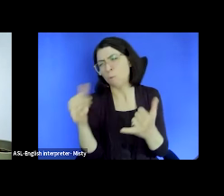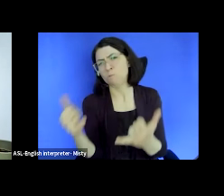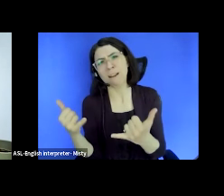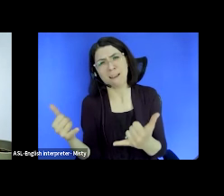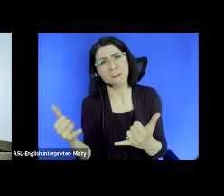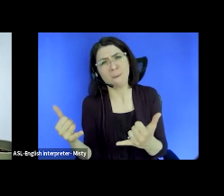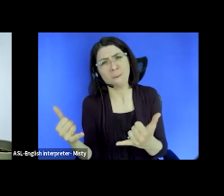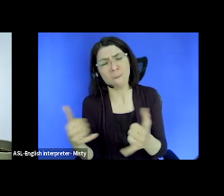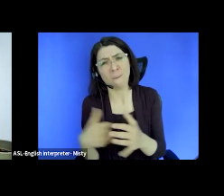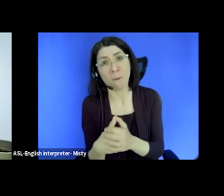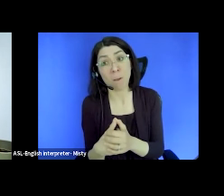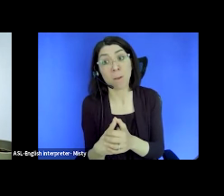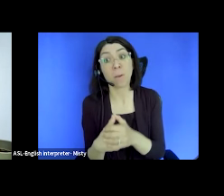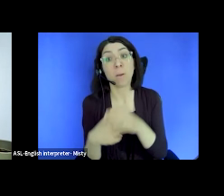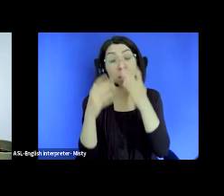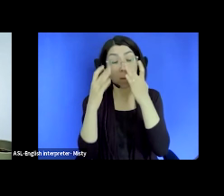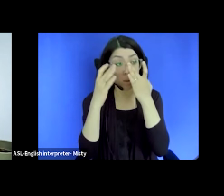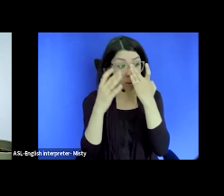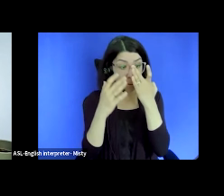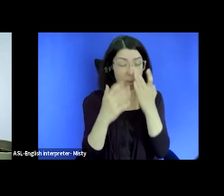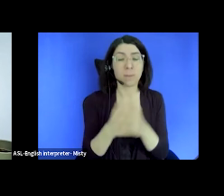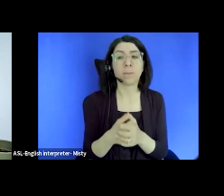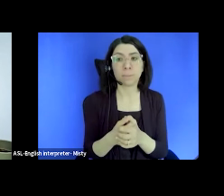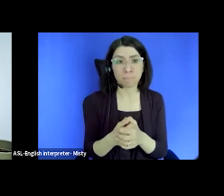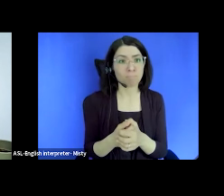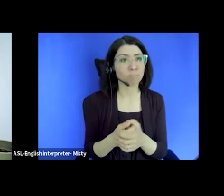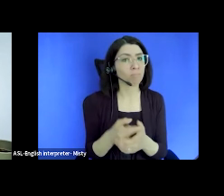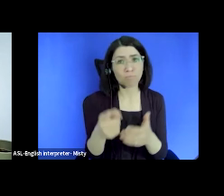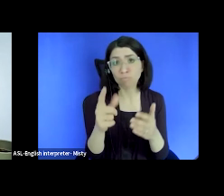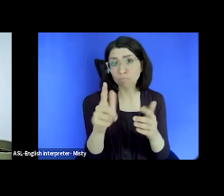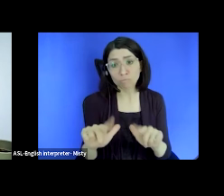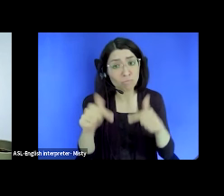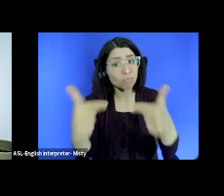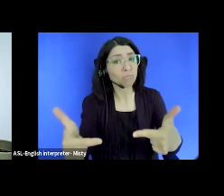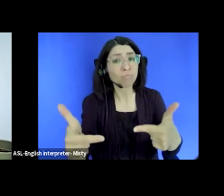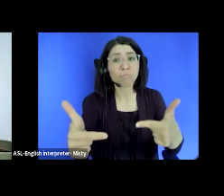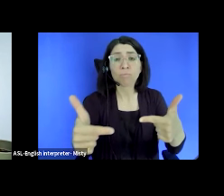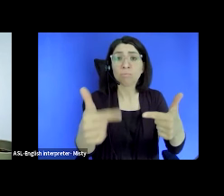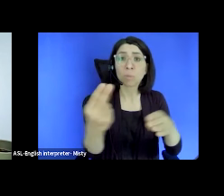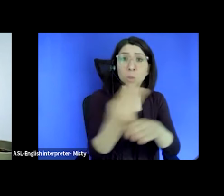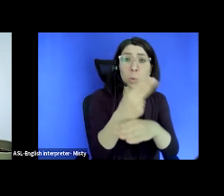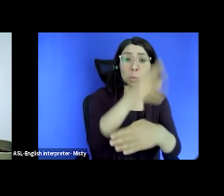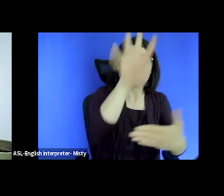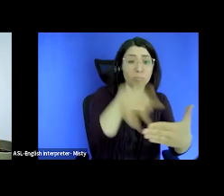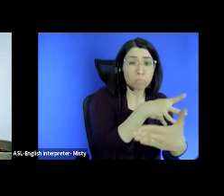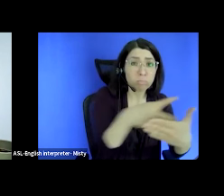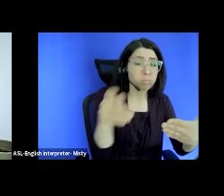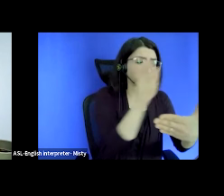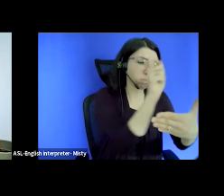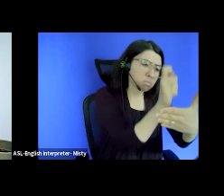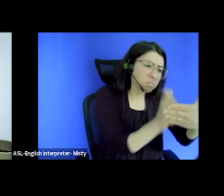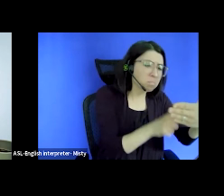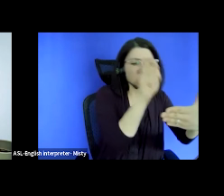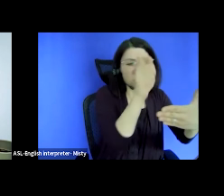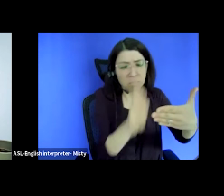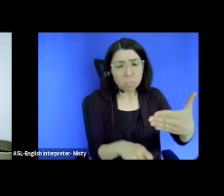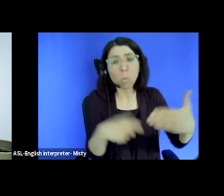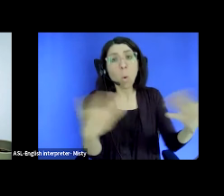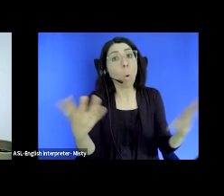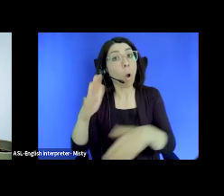if you choose to complete all these modules and you choose to complete them on your own on the website, you will definitely be able